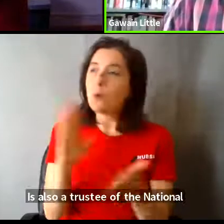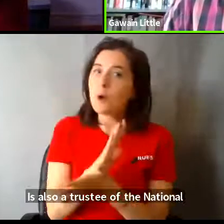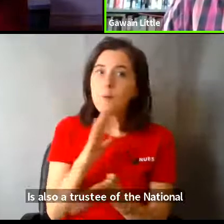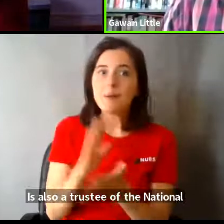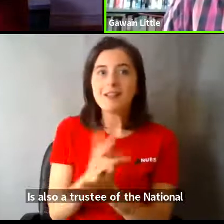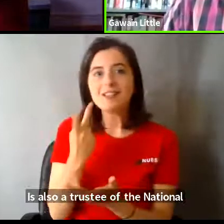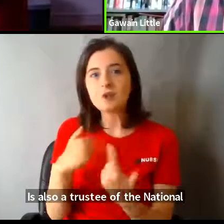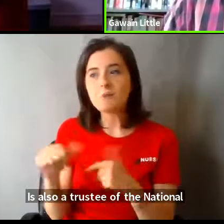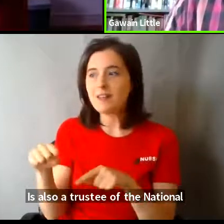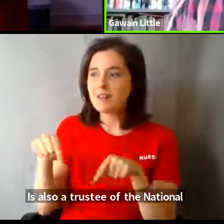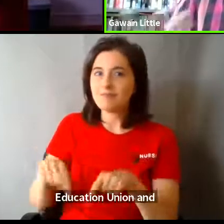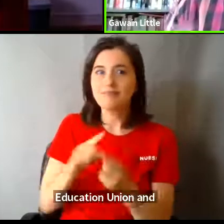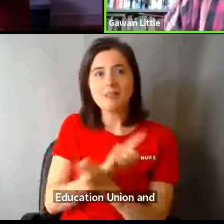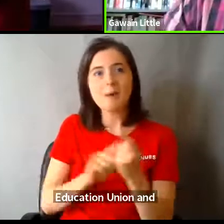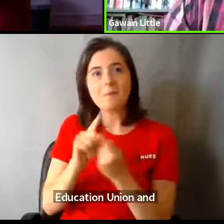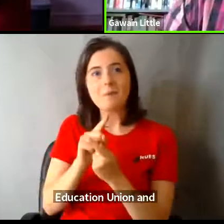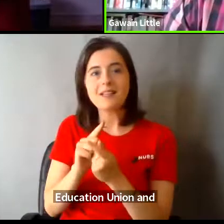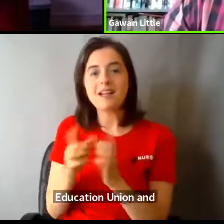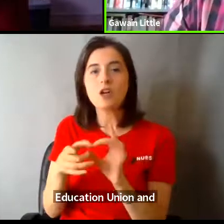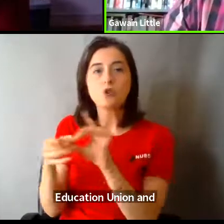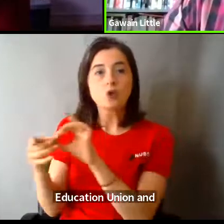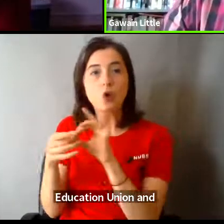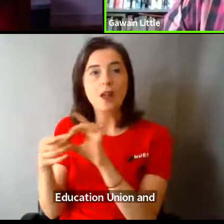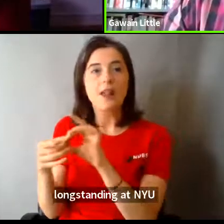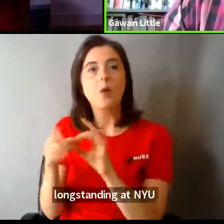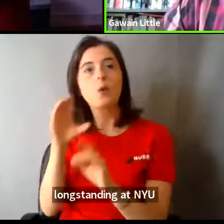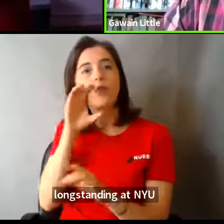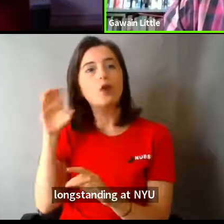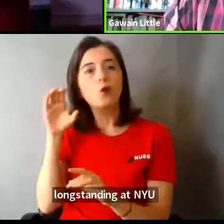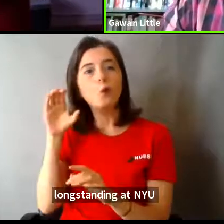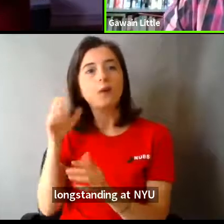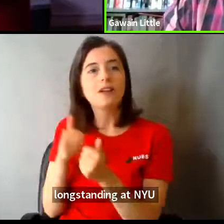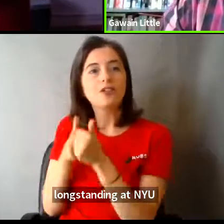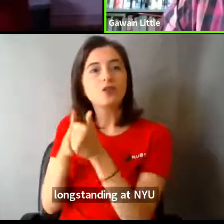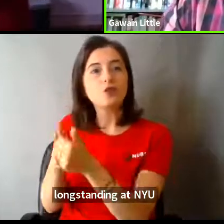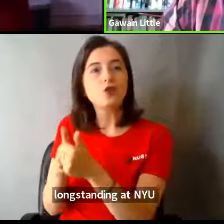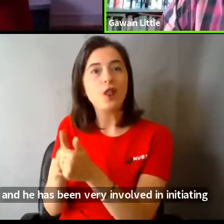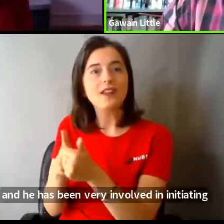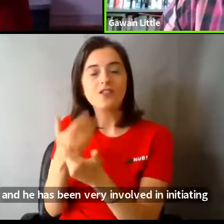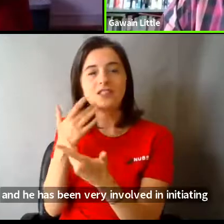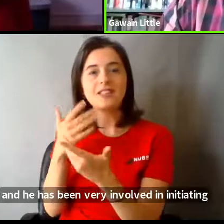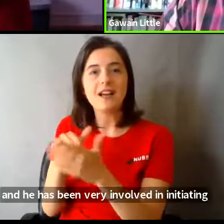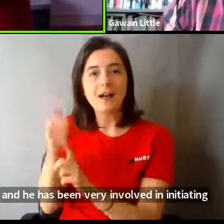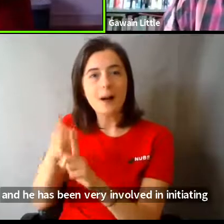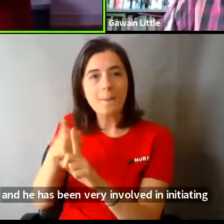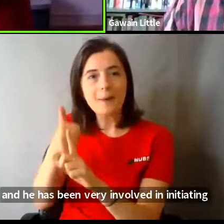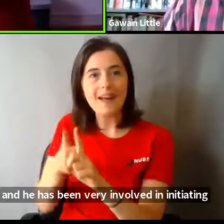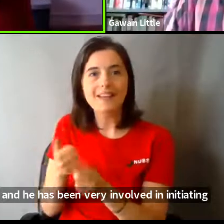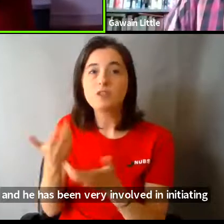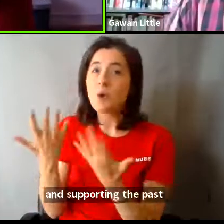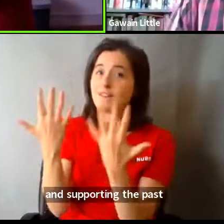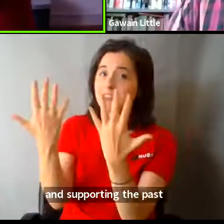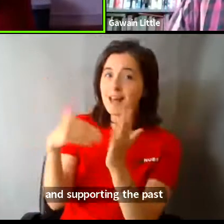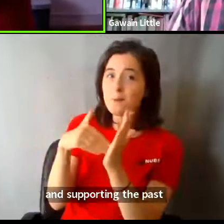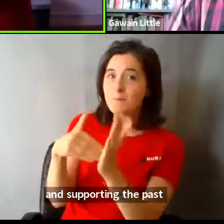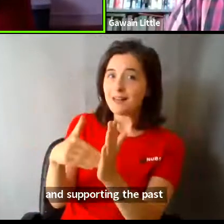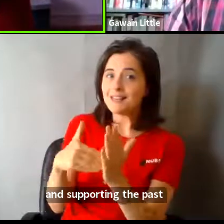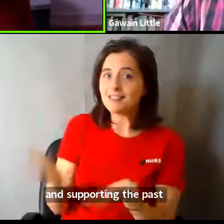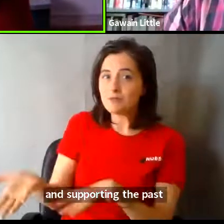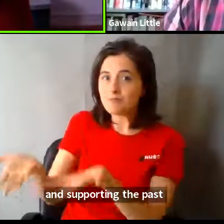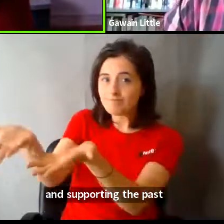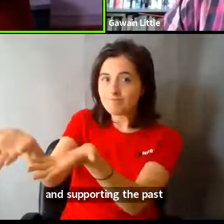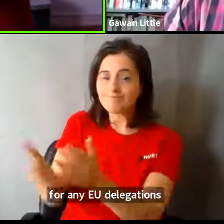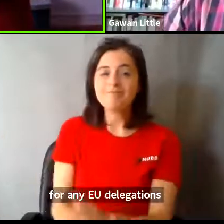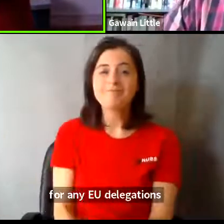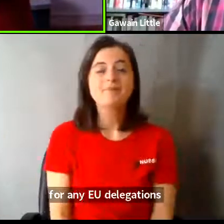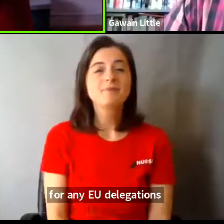Solidarity Campaign. And the floor is yours, Bernard. You have 10 minutes. Thank you very much indeed, Gawain. And can